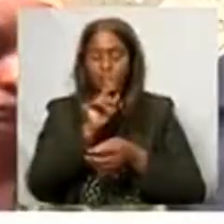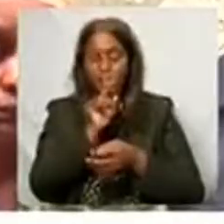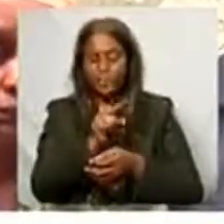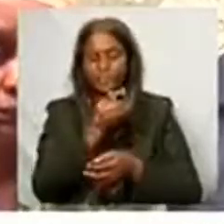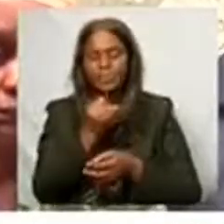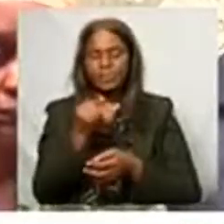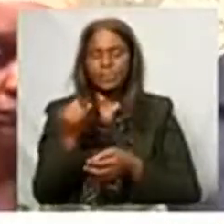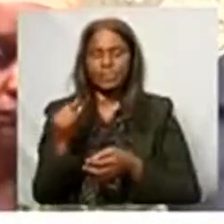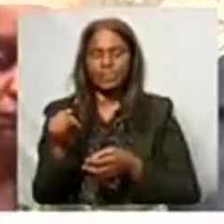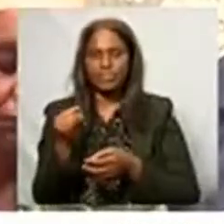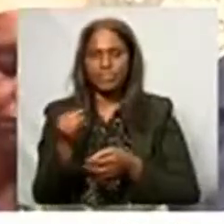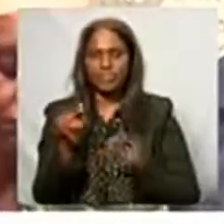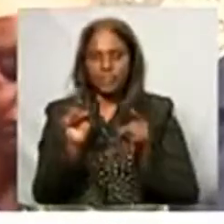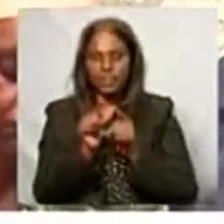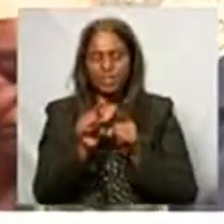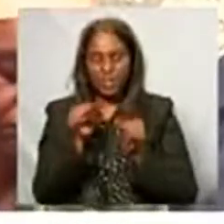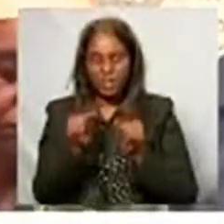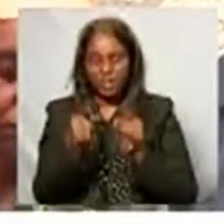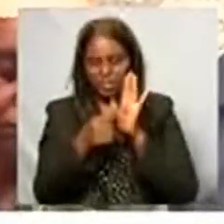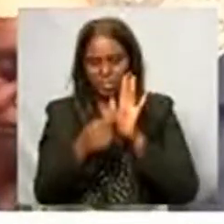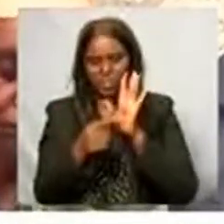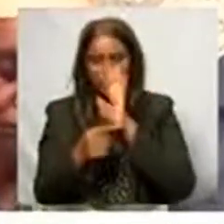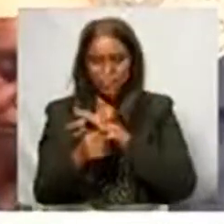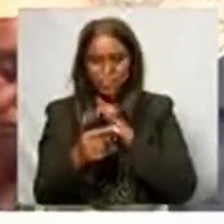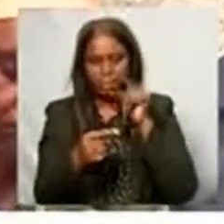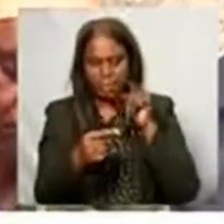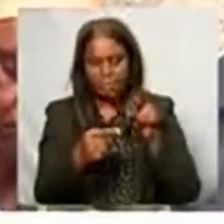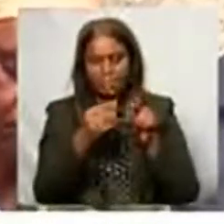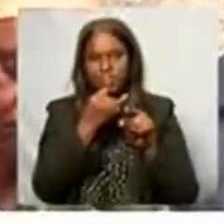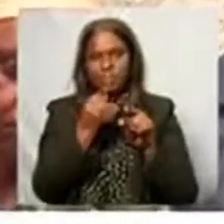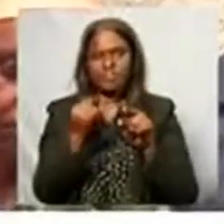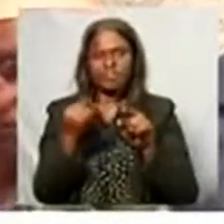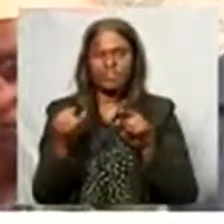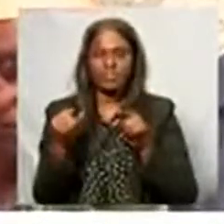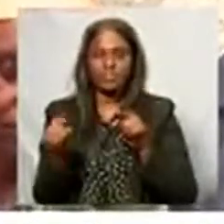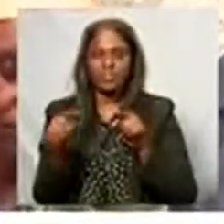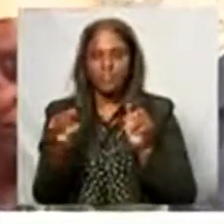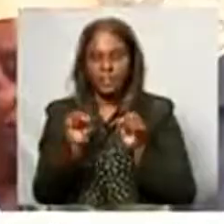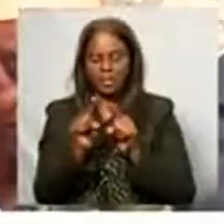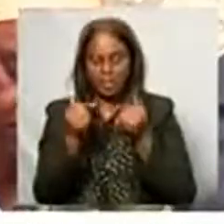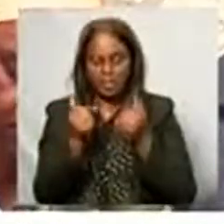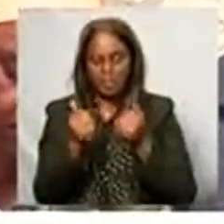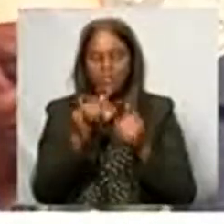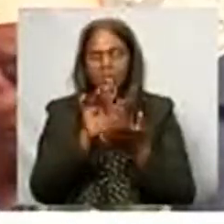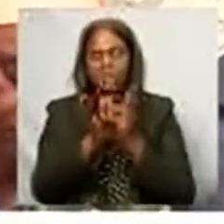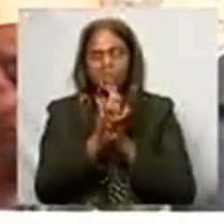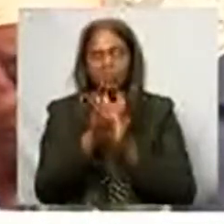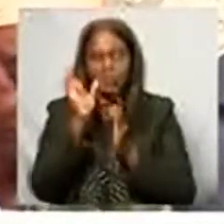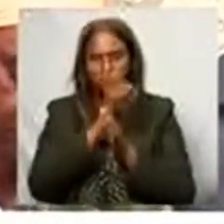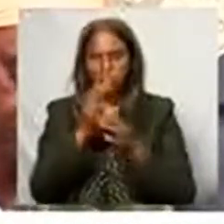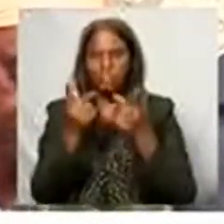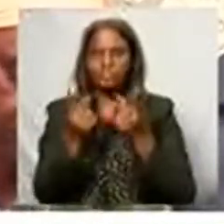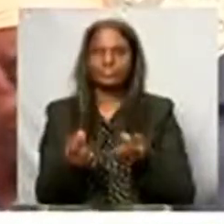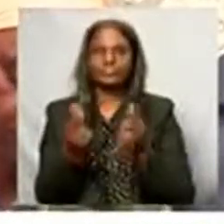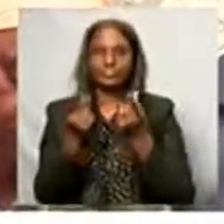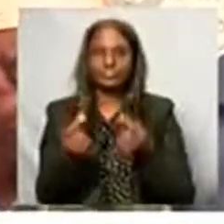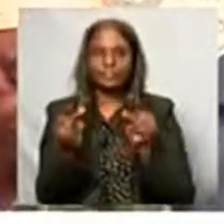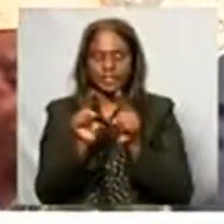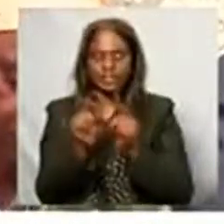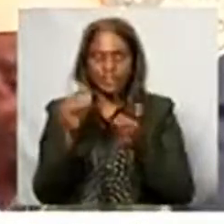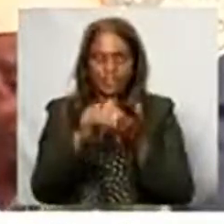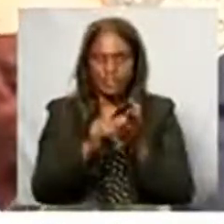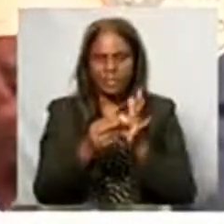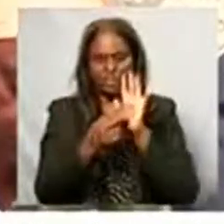issues. And it appears these issues are now becoming perennial, and